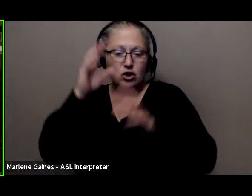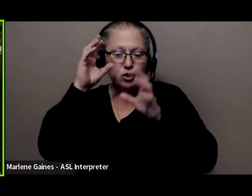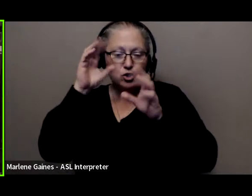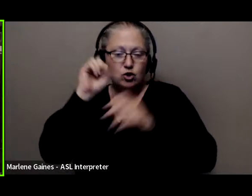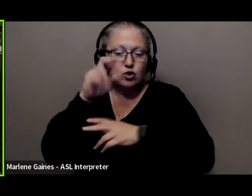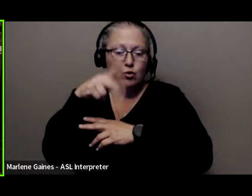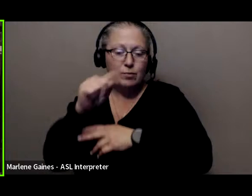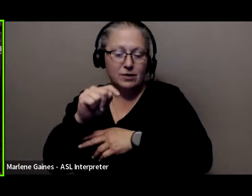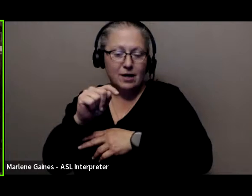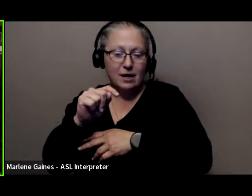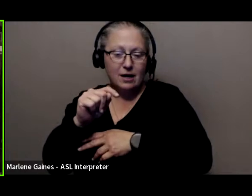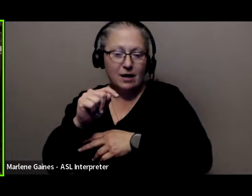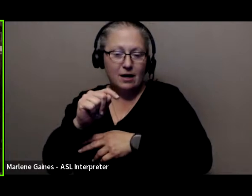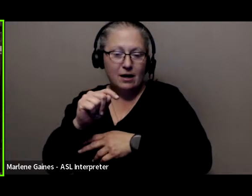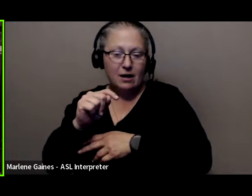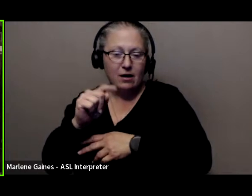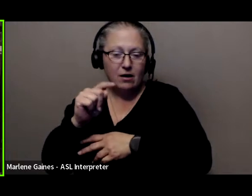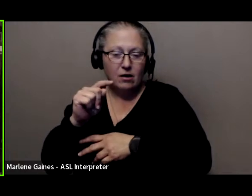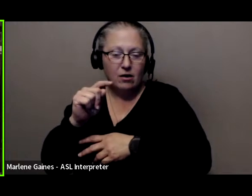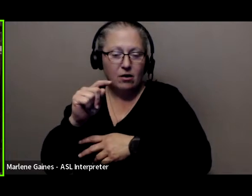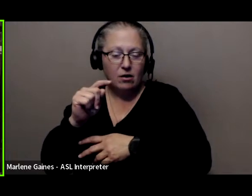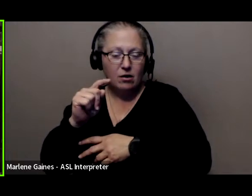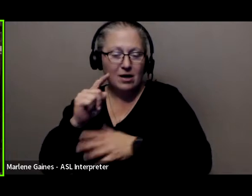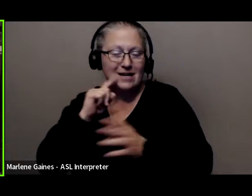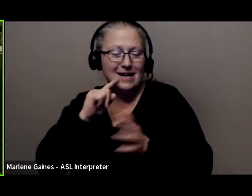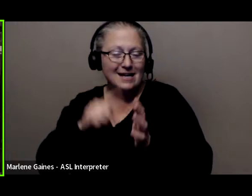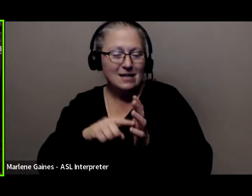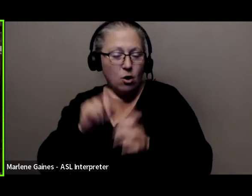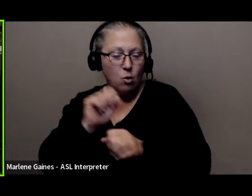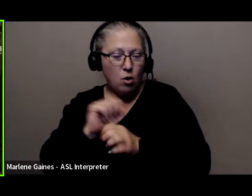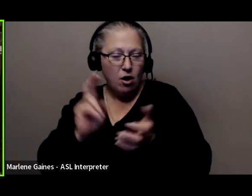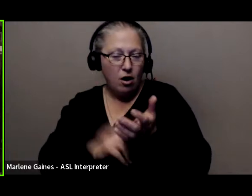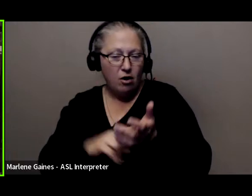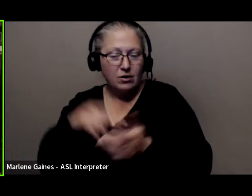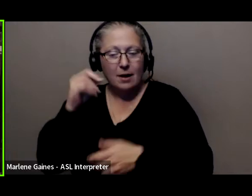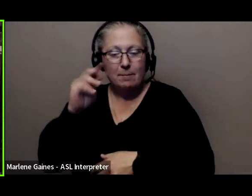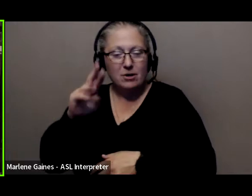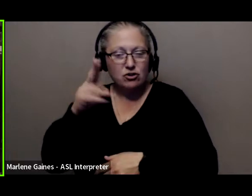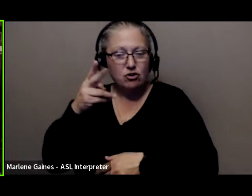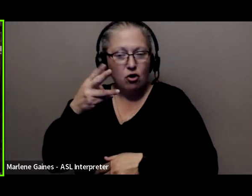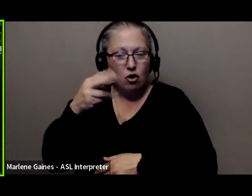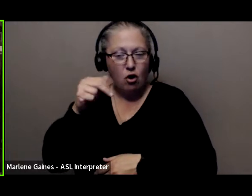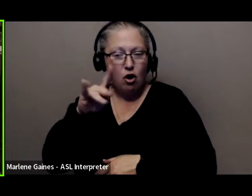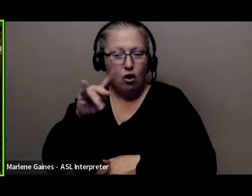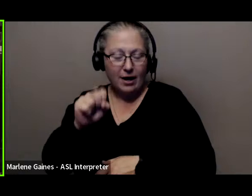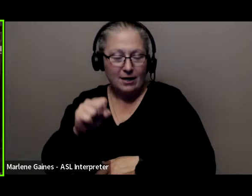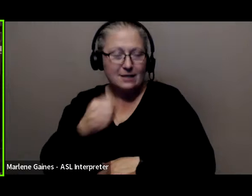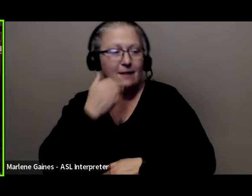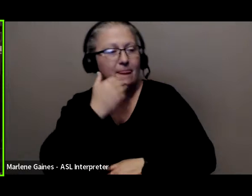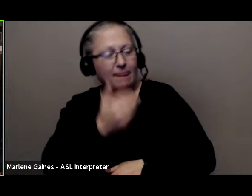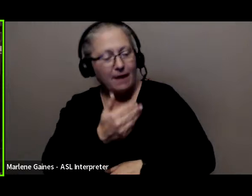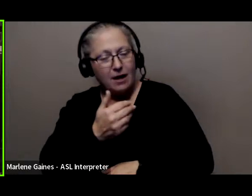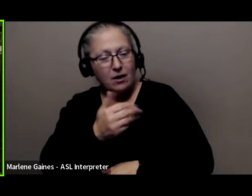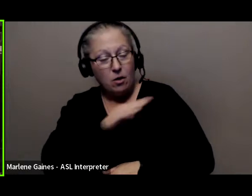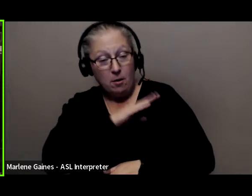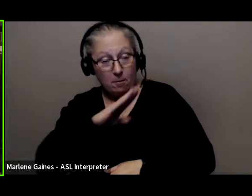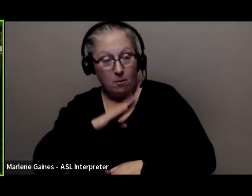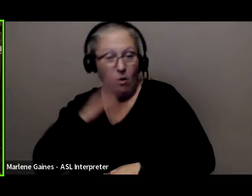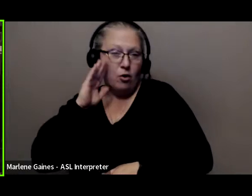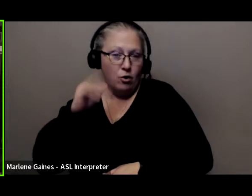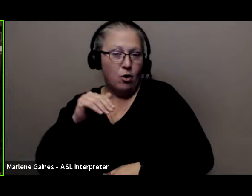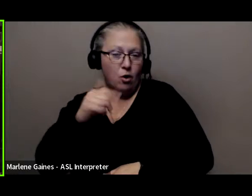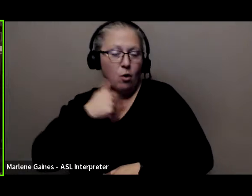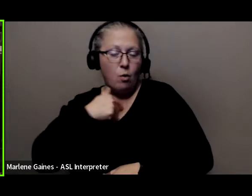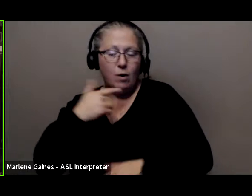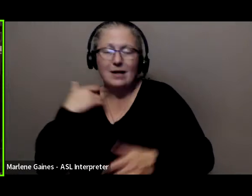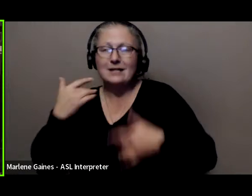superintendent or designate to award contract. Mr. Hawkins. Thank you. As the board knows, we're